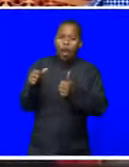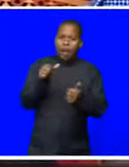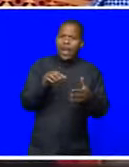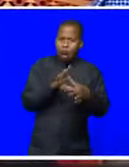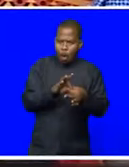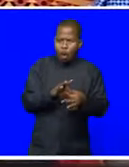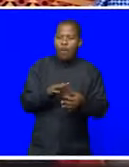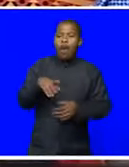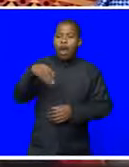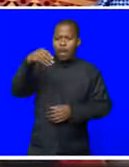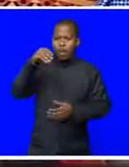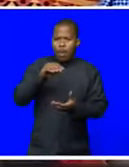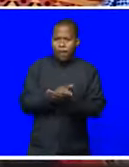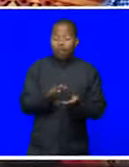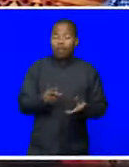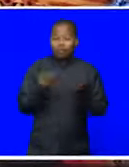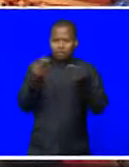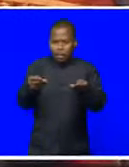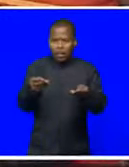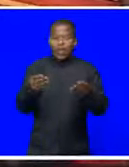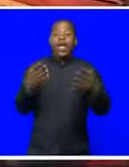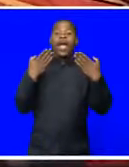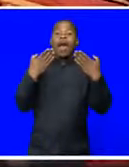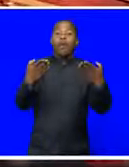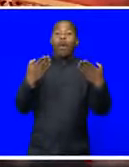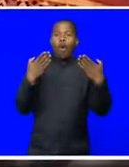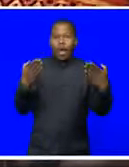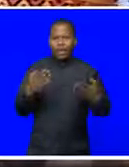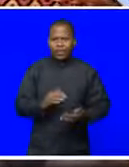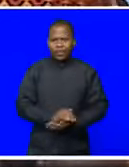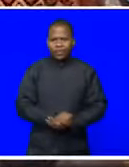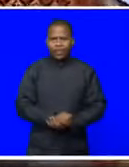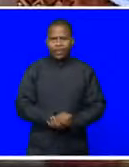home. Thank you, Your Majesty.